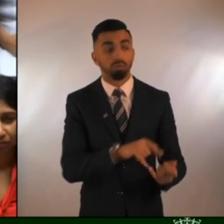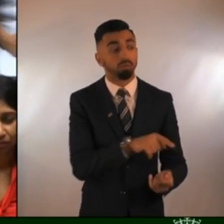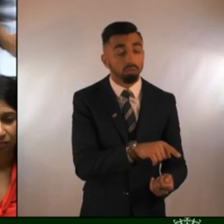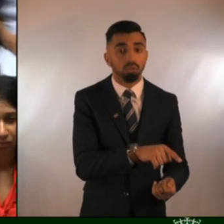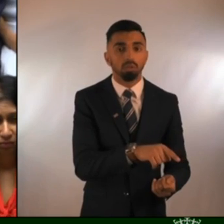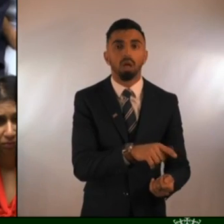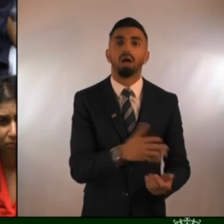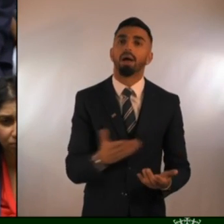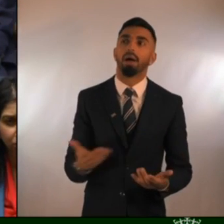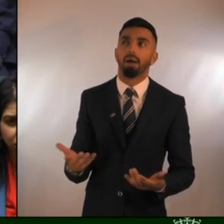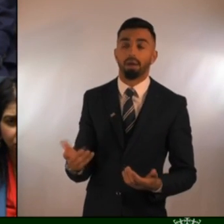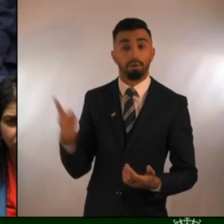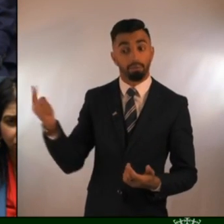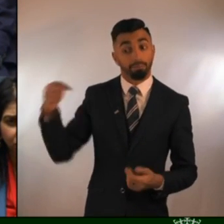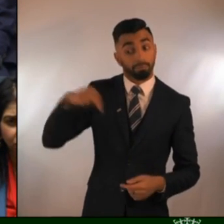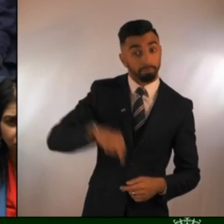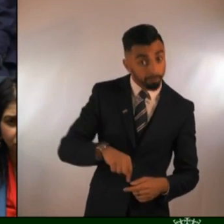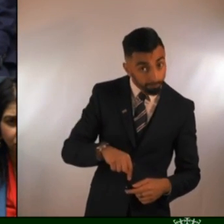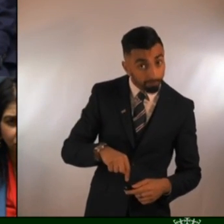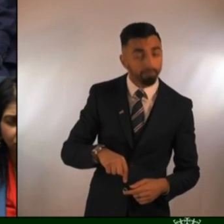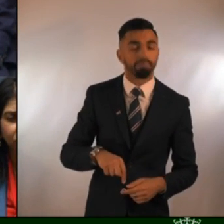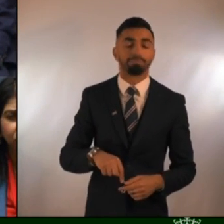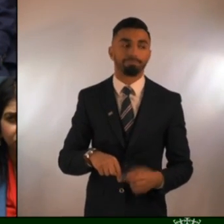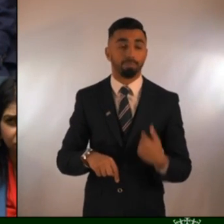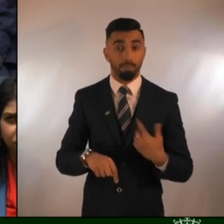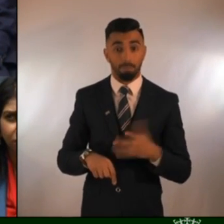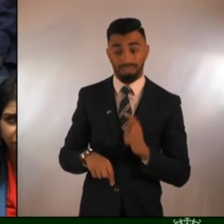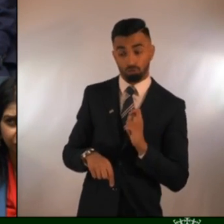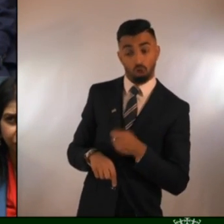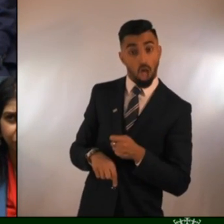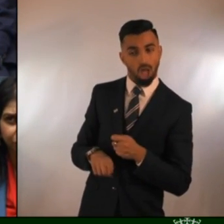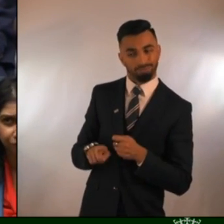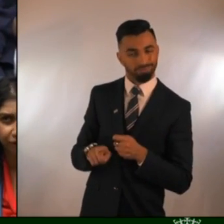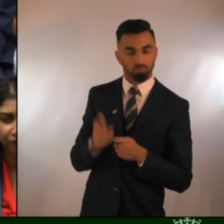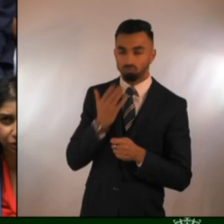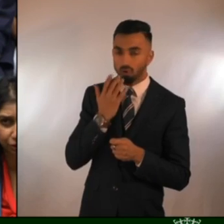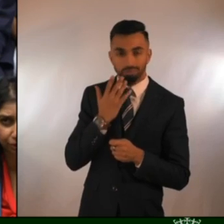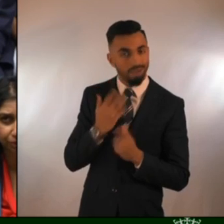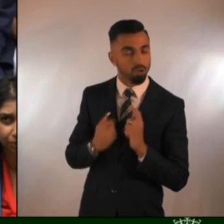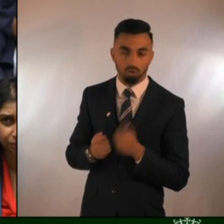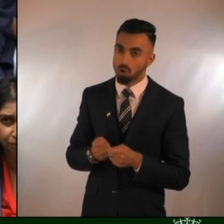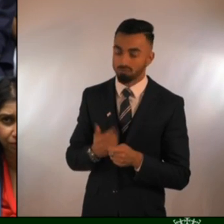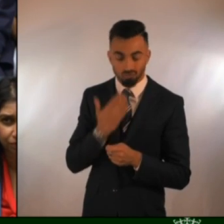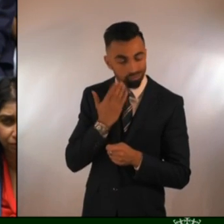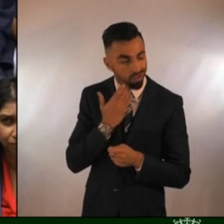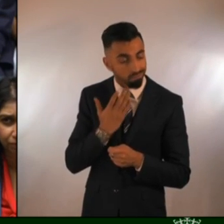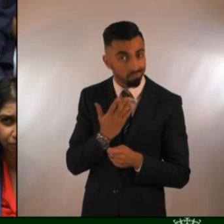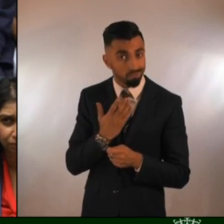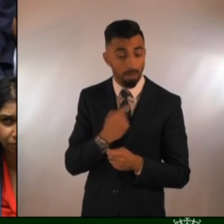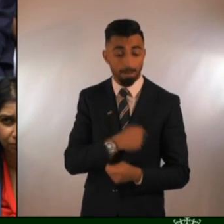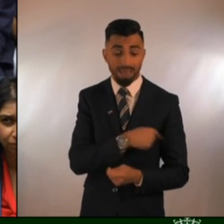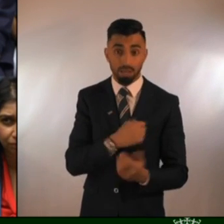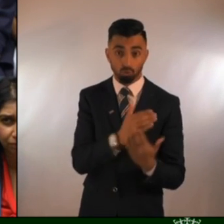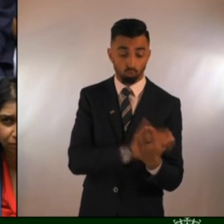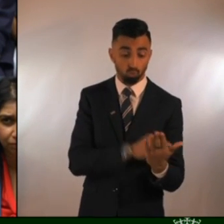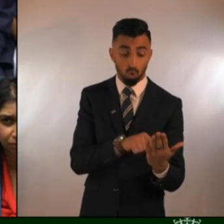in. There is a surcharge already, but it doesn't properly reflect the benefits that people receive. So as we promised in our manifesto,